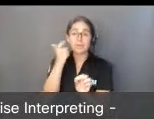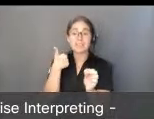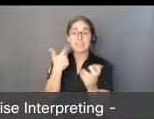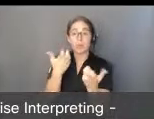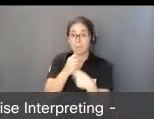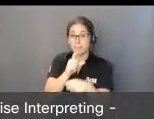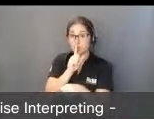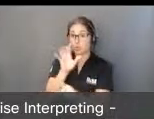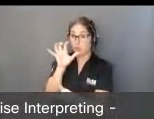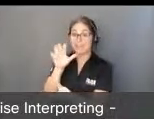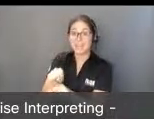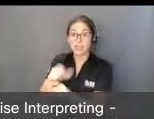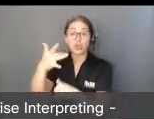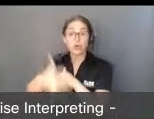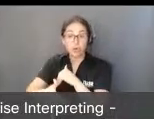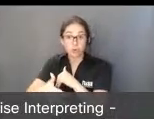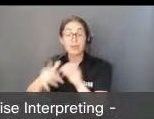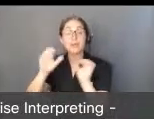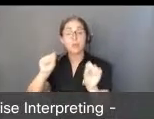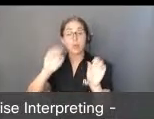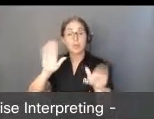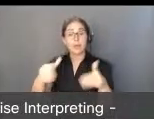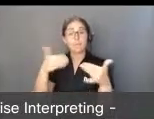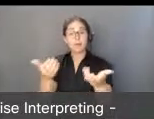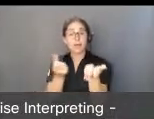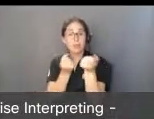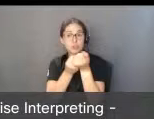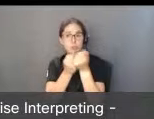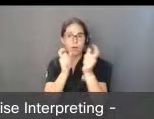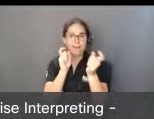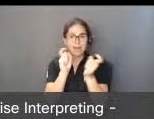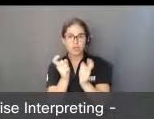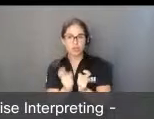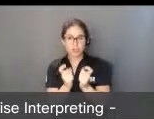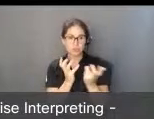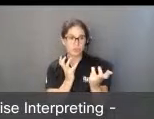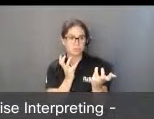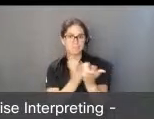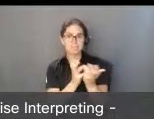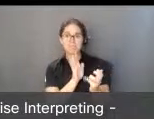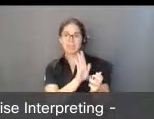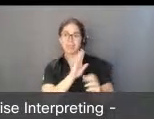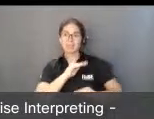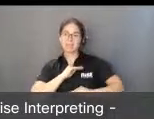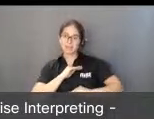early, so that we can provide support and make adjustments. So how are we going to track that in real time?